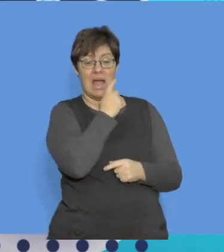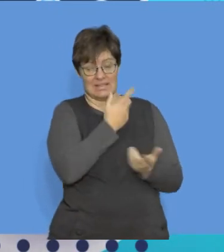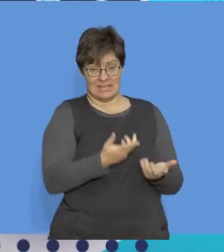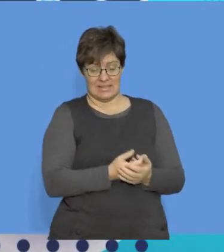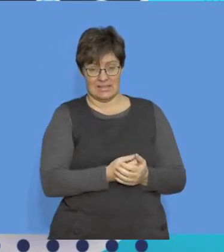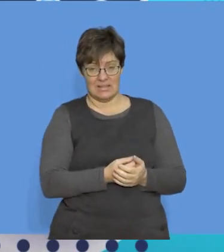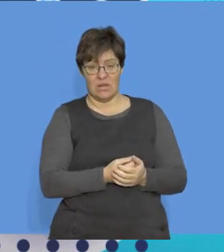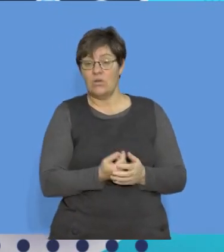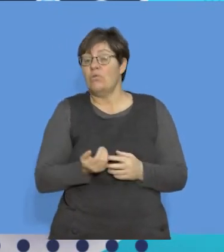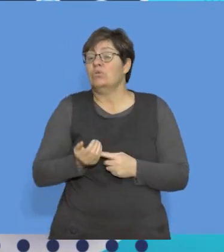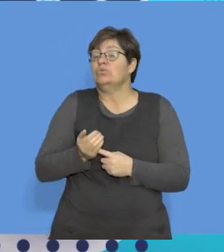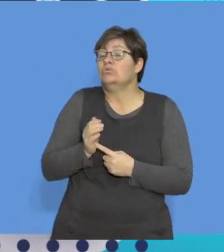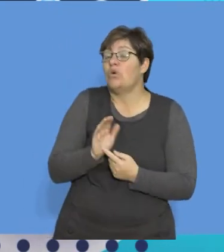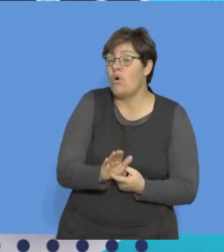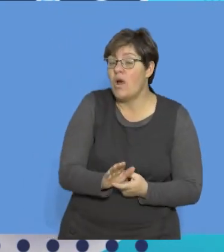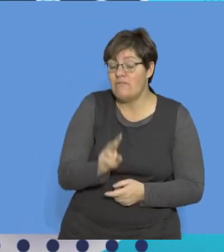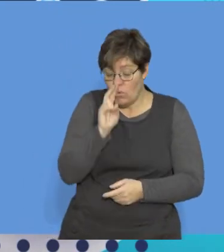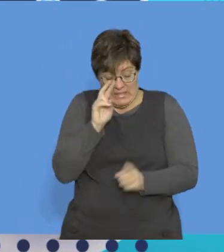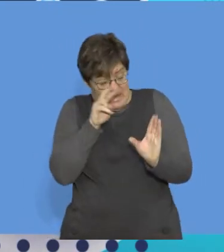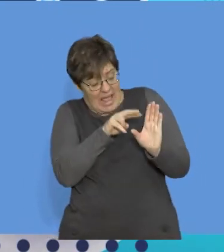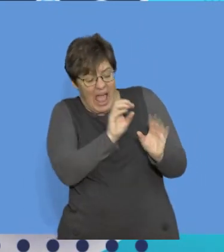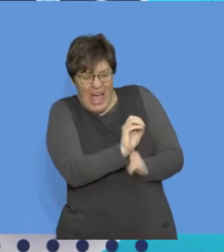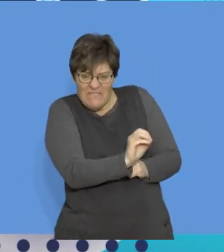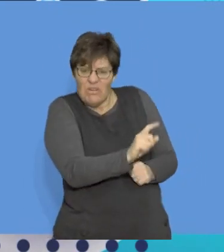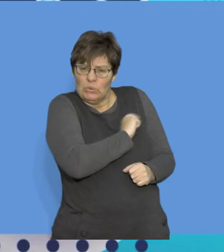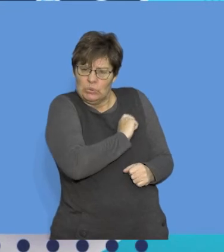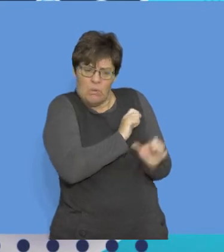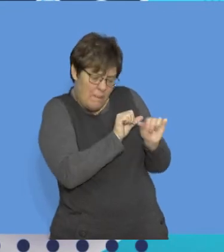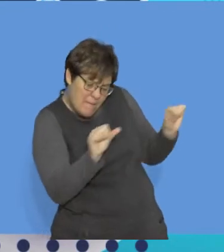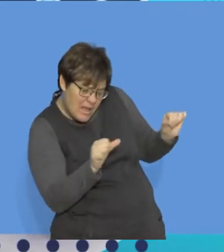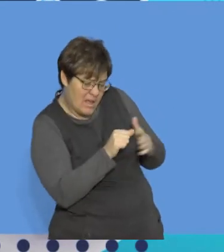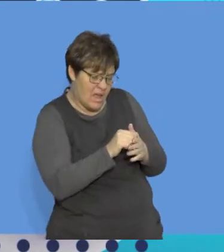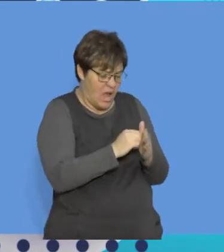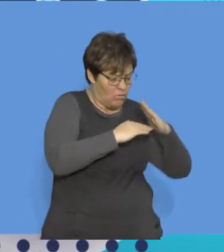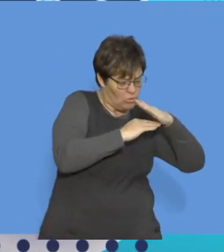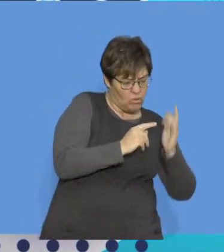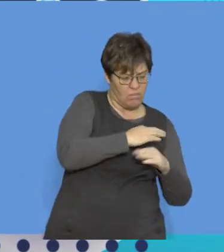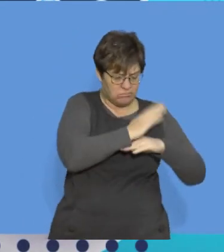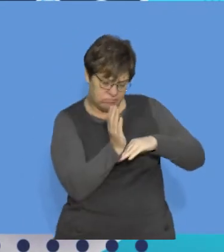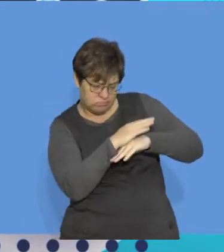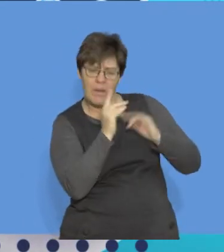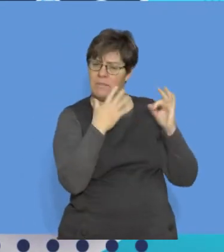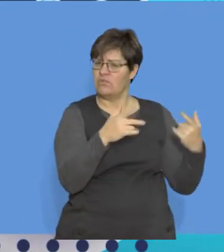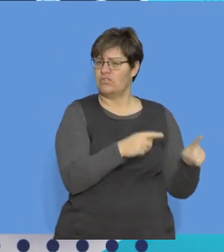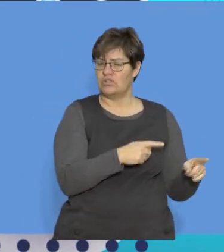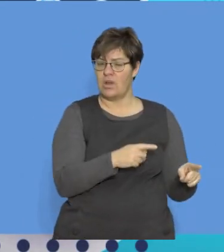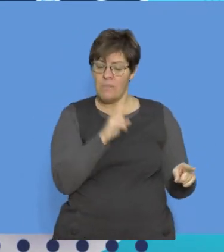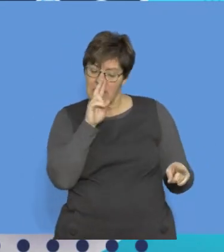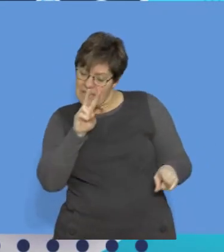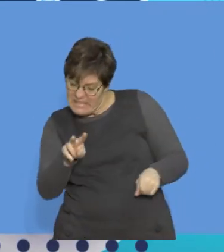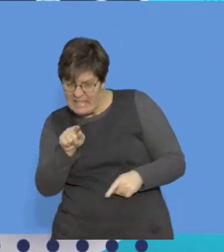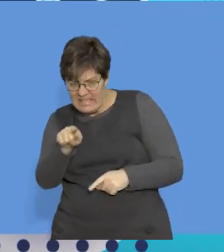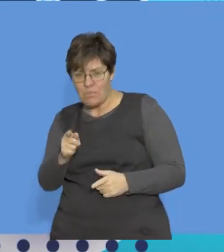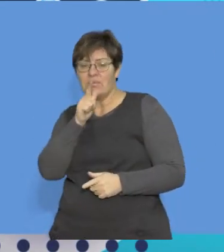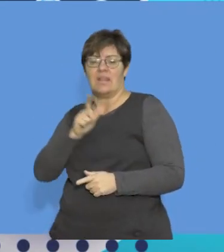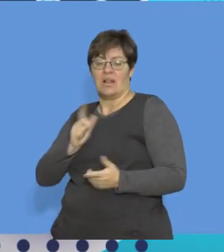just to show you. If you see this, it simply tells you this, right? Same as if you see that, it tells you this.